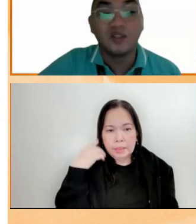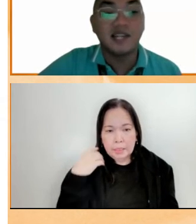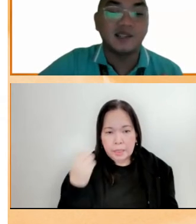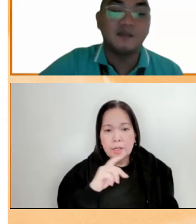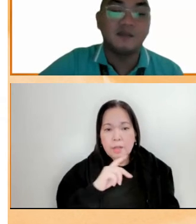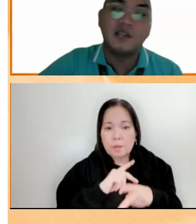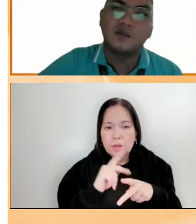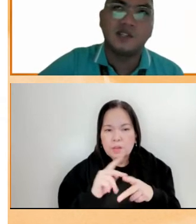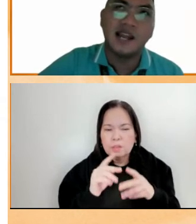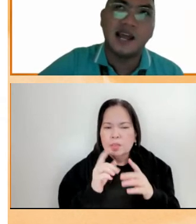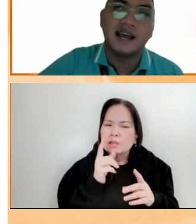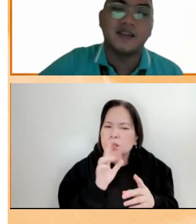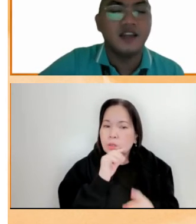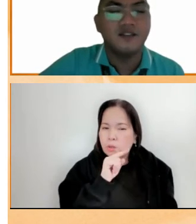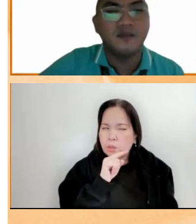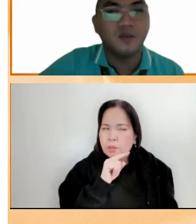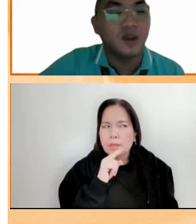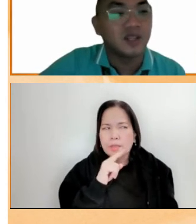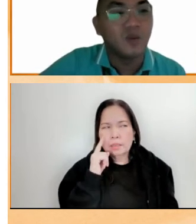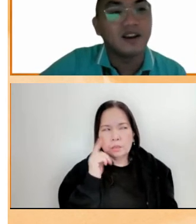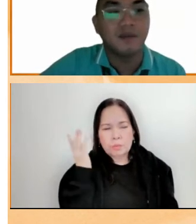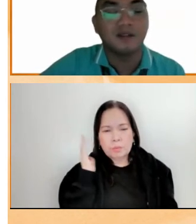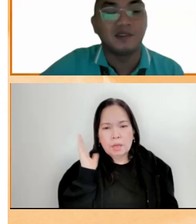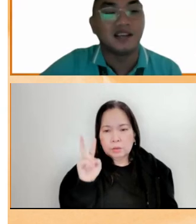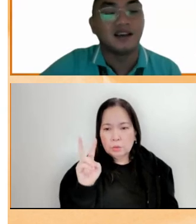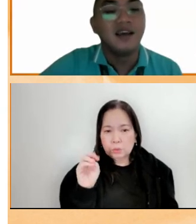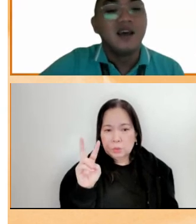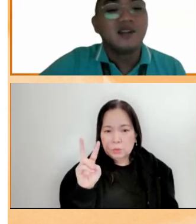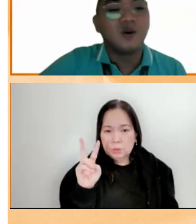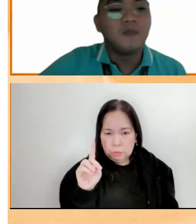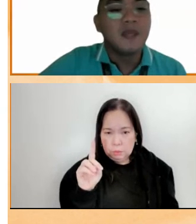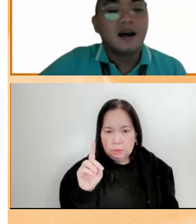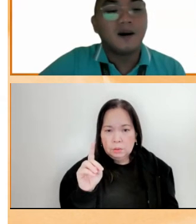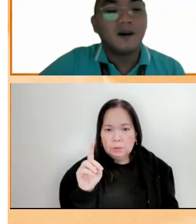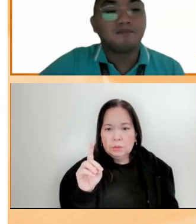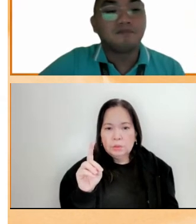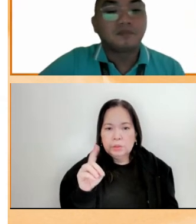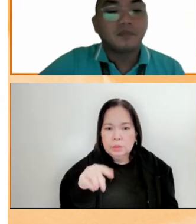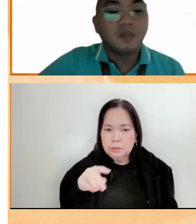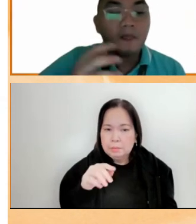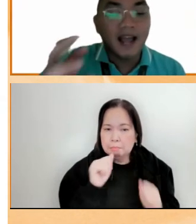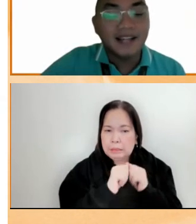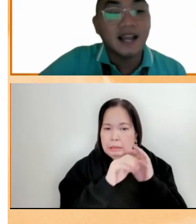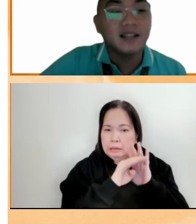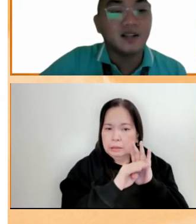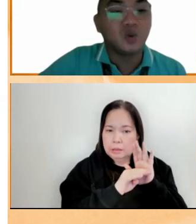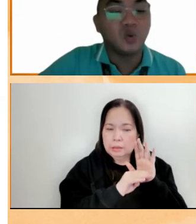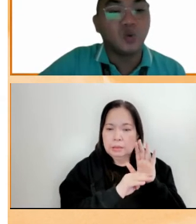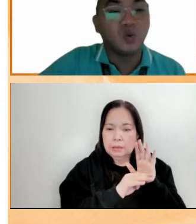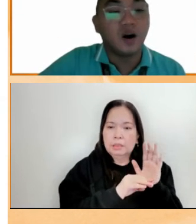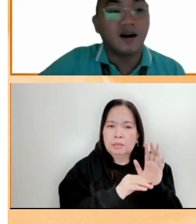old. This was a slide I think from 2021, if I'm not mistaken. So I tried